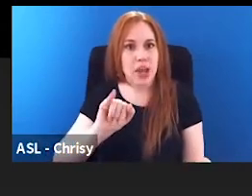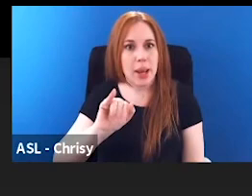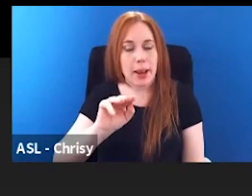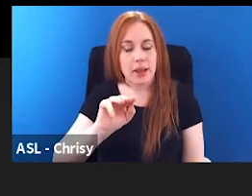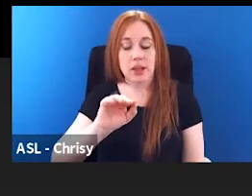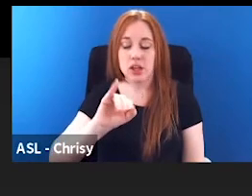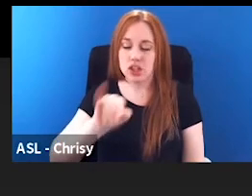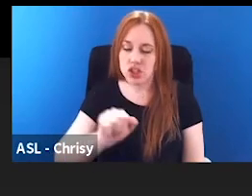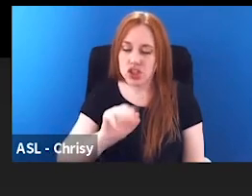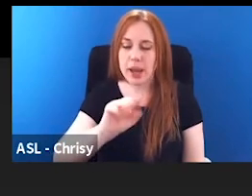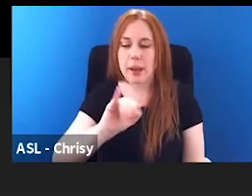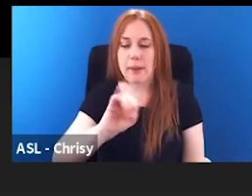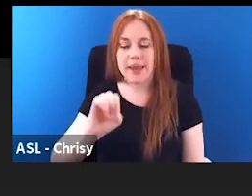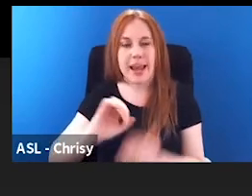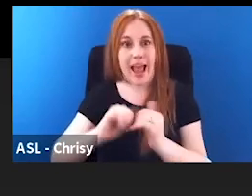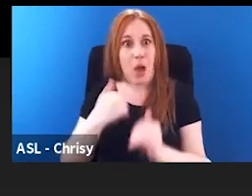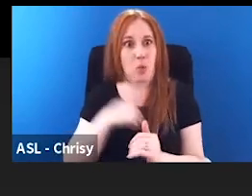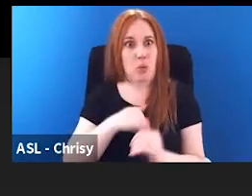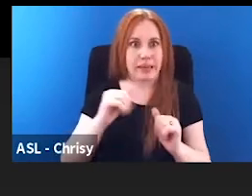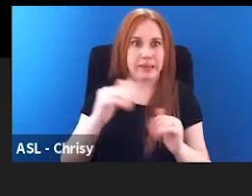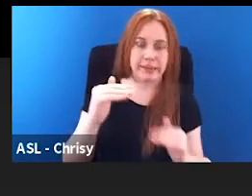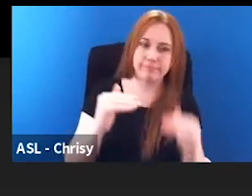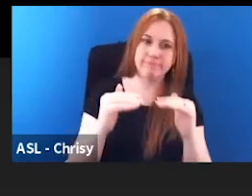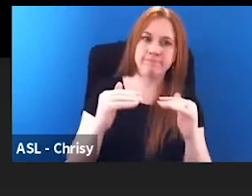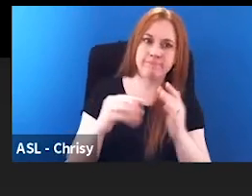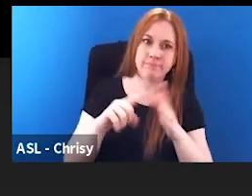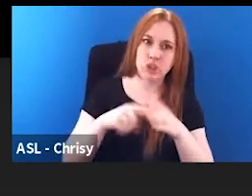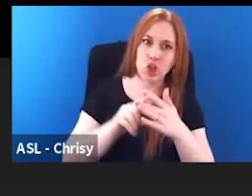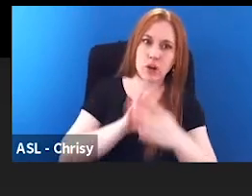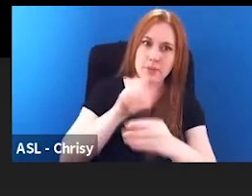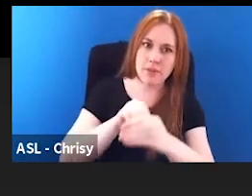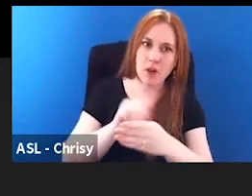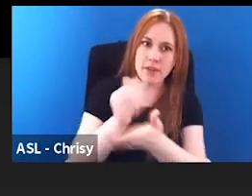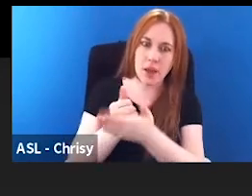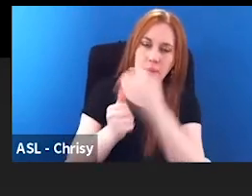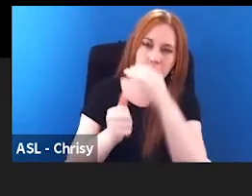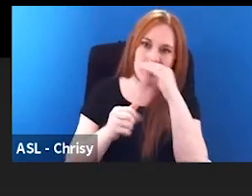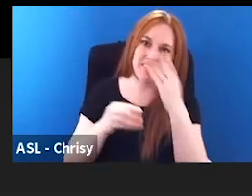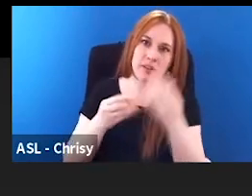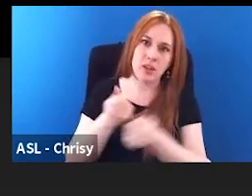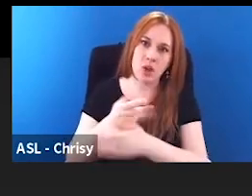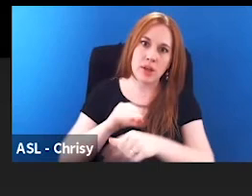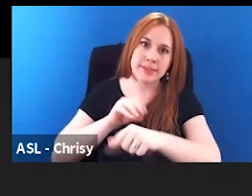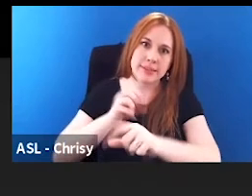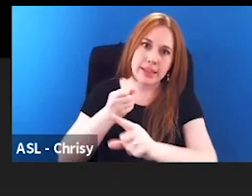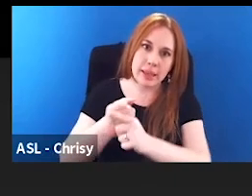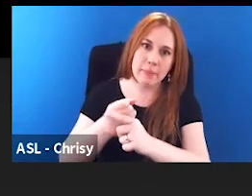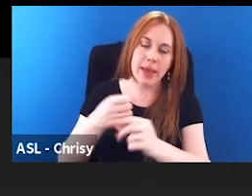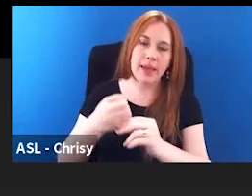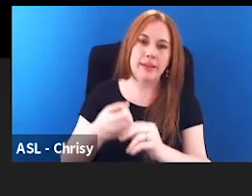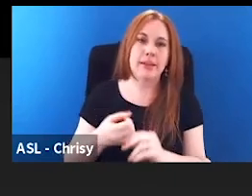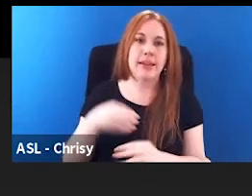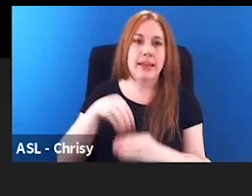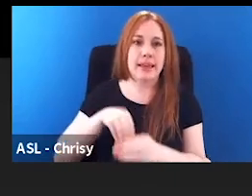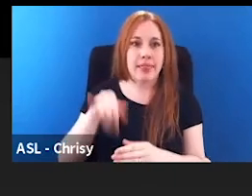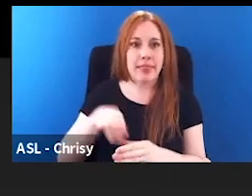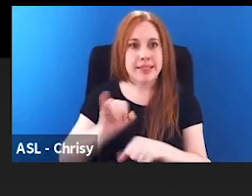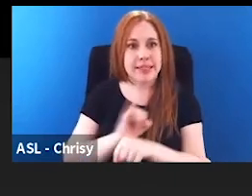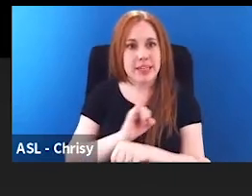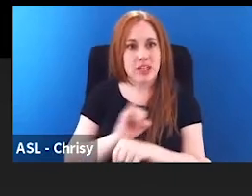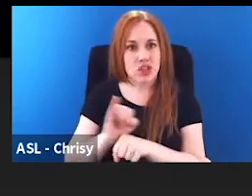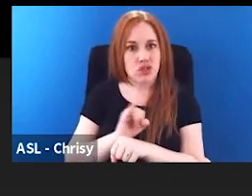where we could step up and where we could start to help and where we could really start to create impact within the, this industry that we're in,